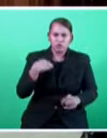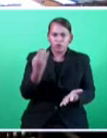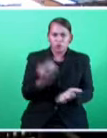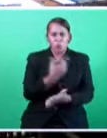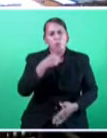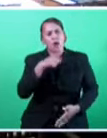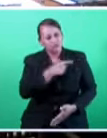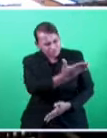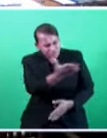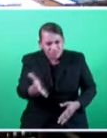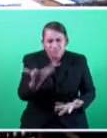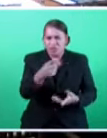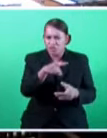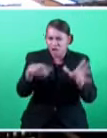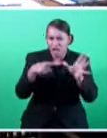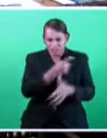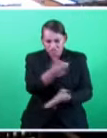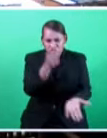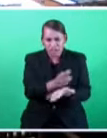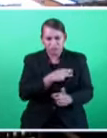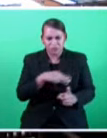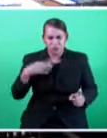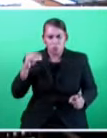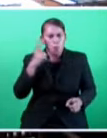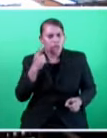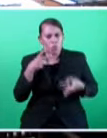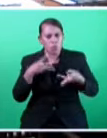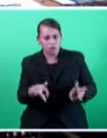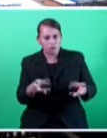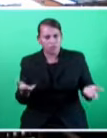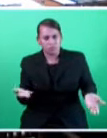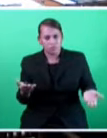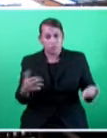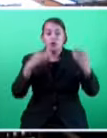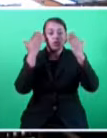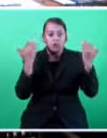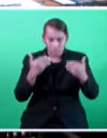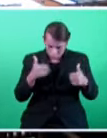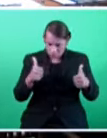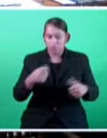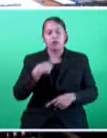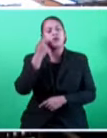sir. Thank you. You have raised the point. Honourable